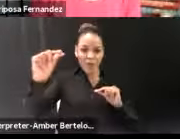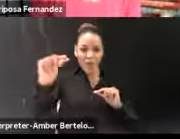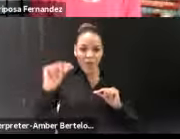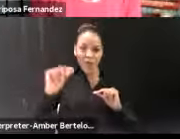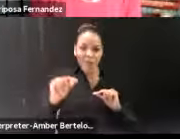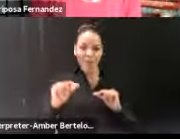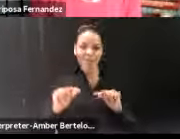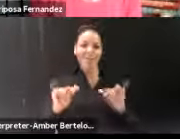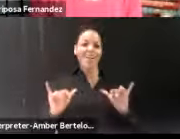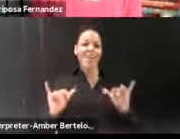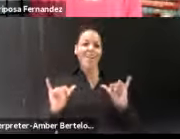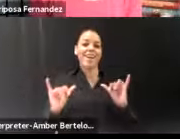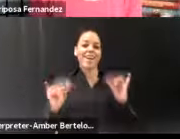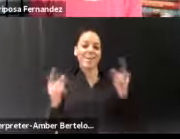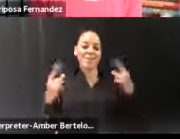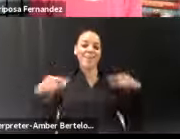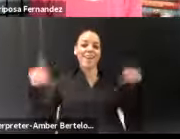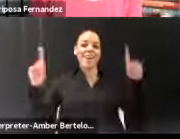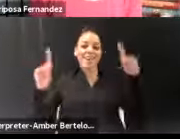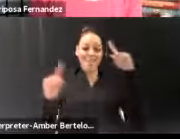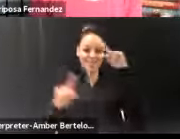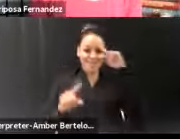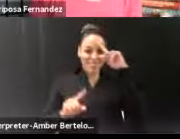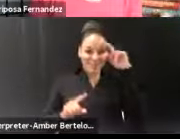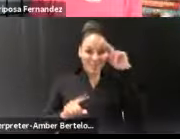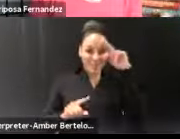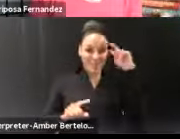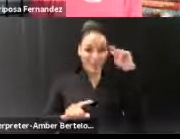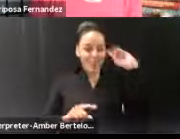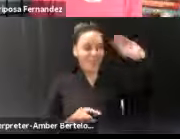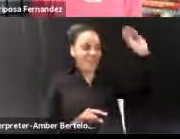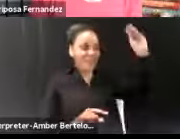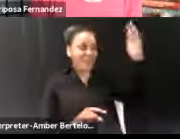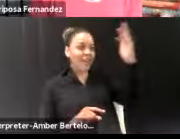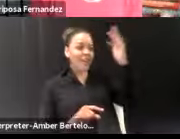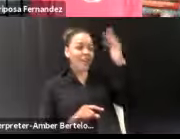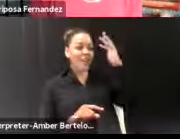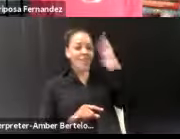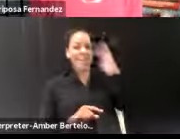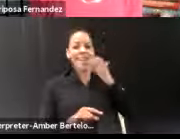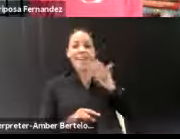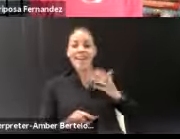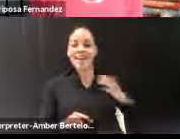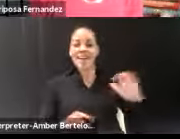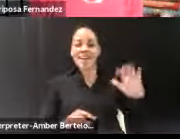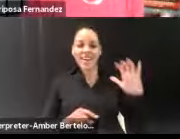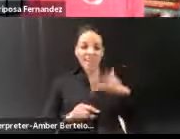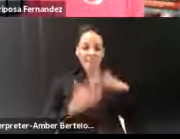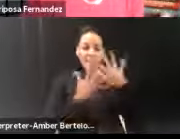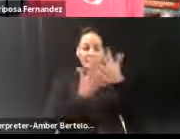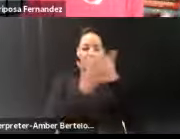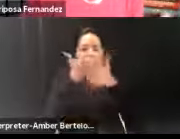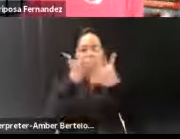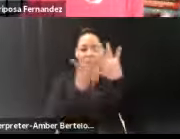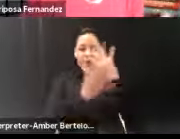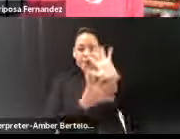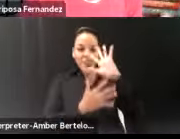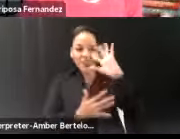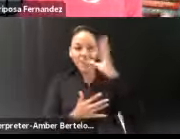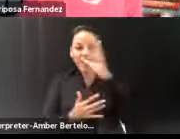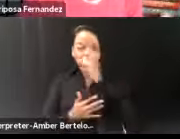Summer again, sunny, hot, and hazy. Dandelion wishes all summer